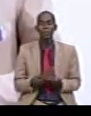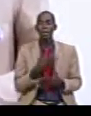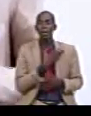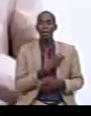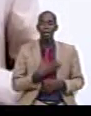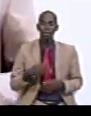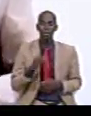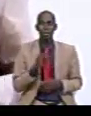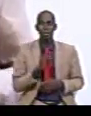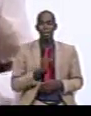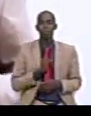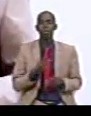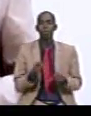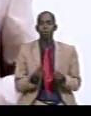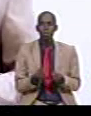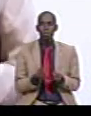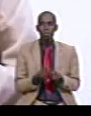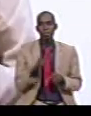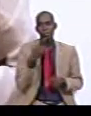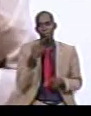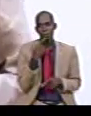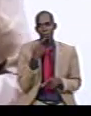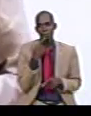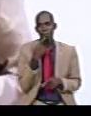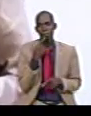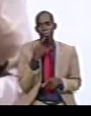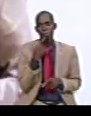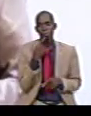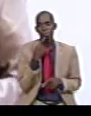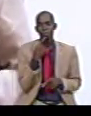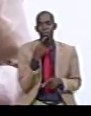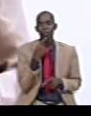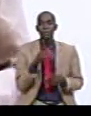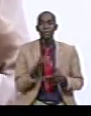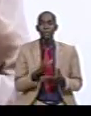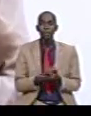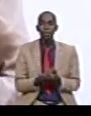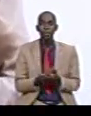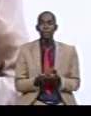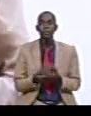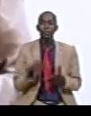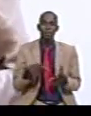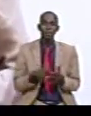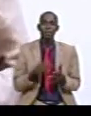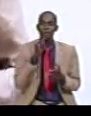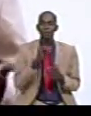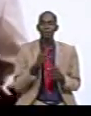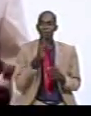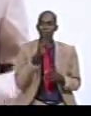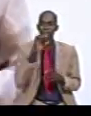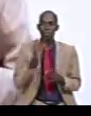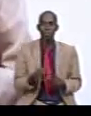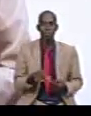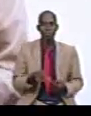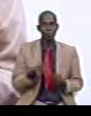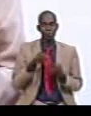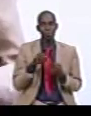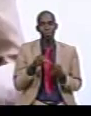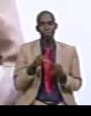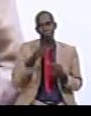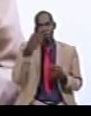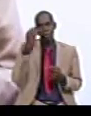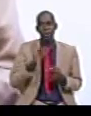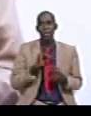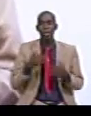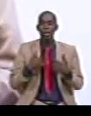I also say, looking through, that is really unique. Of course, I've used